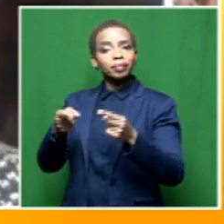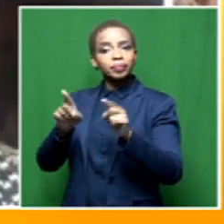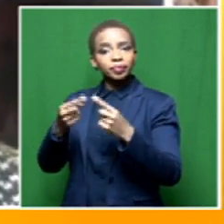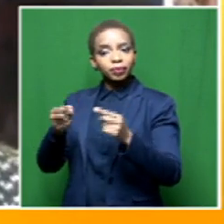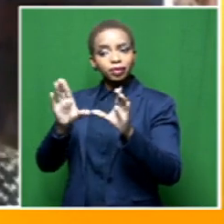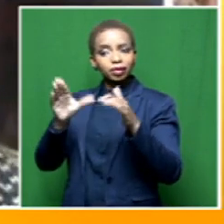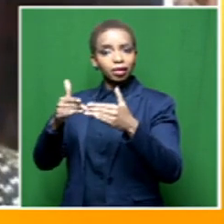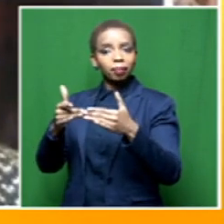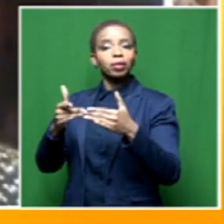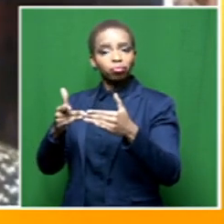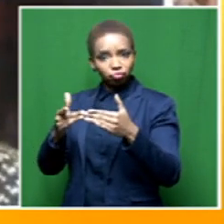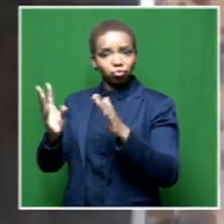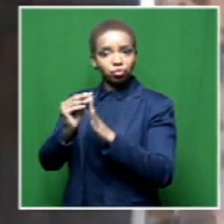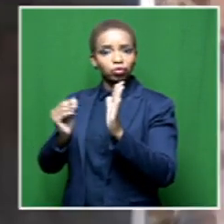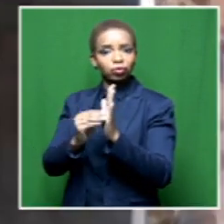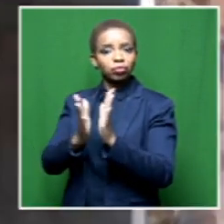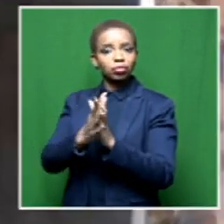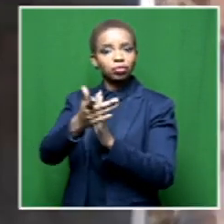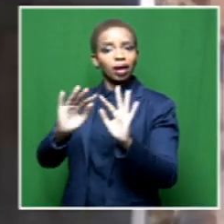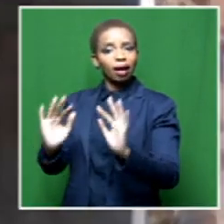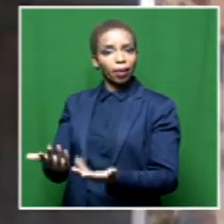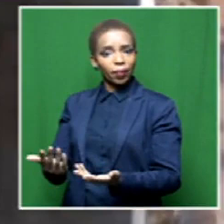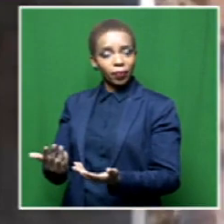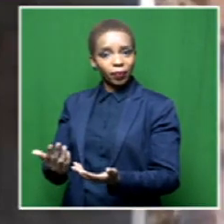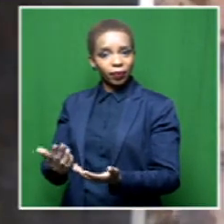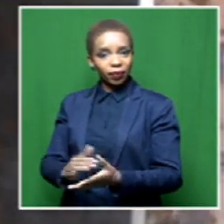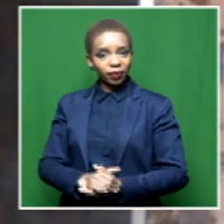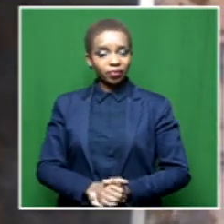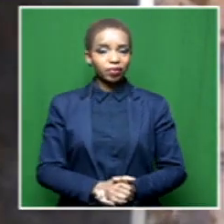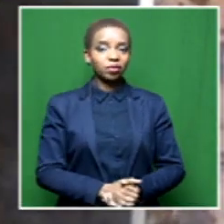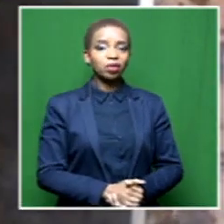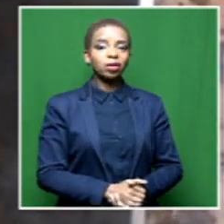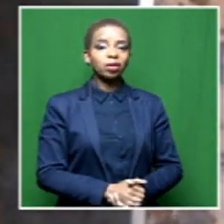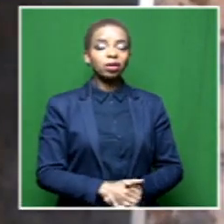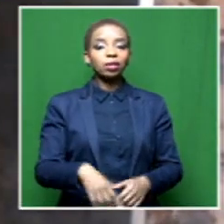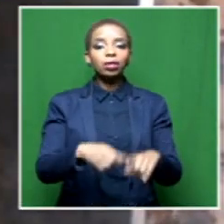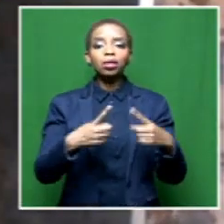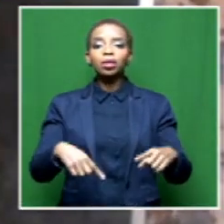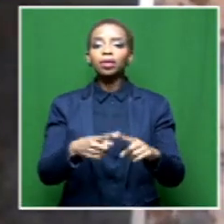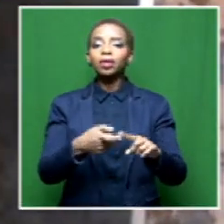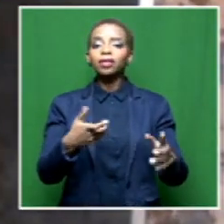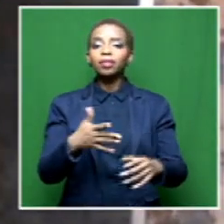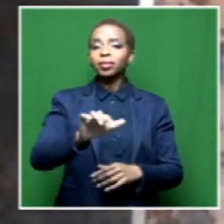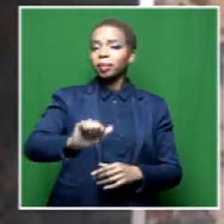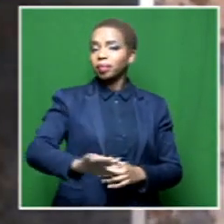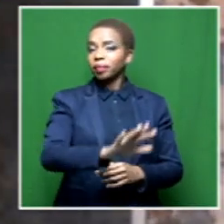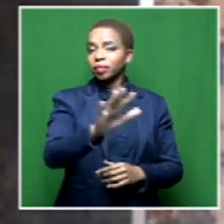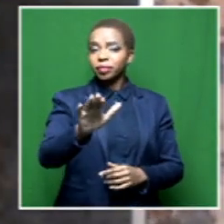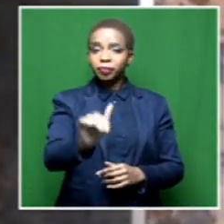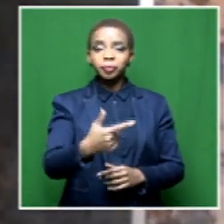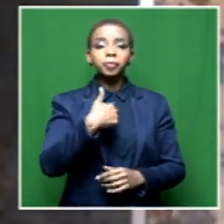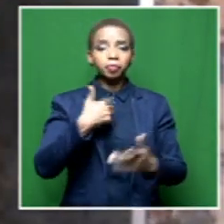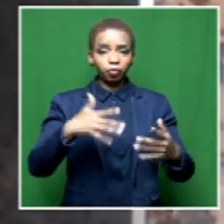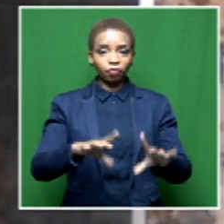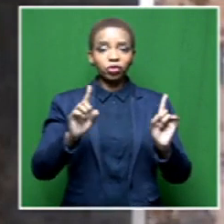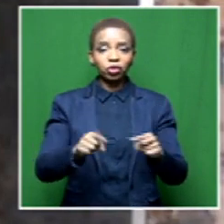The funny part is I released my EP called West Africa. I did the song with